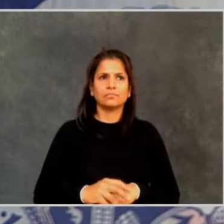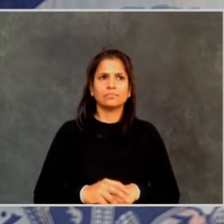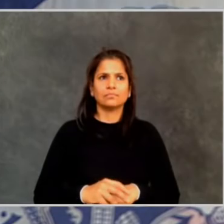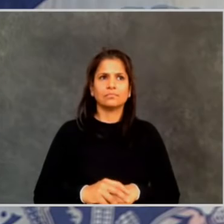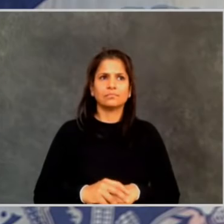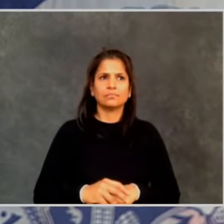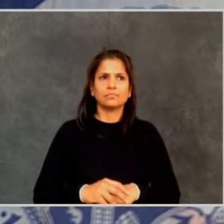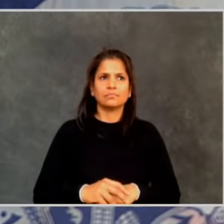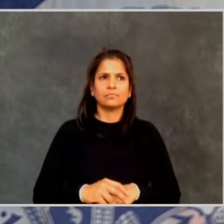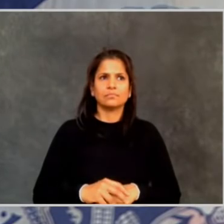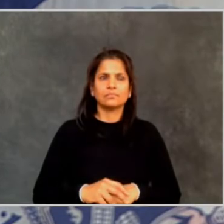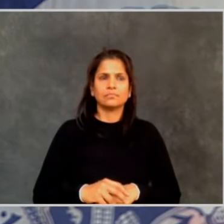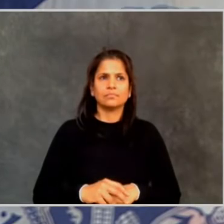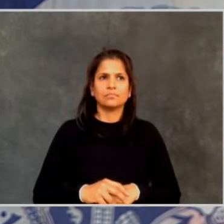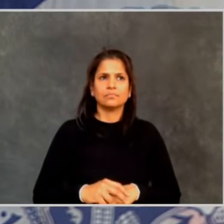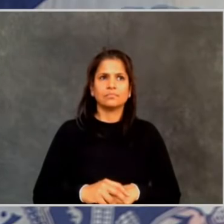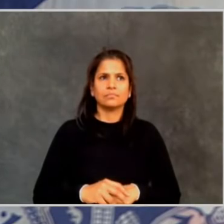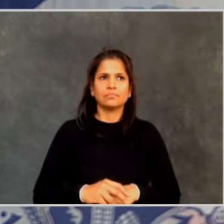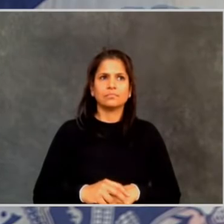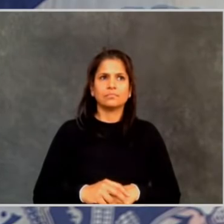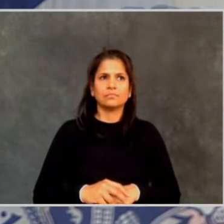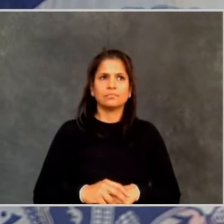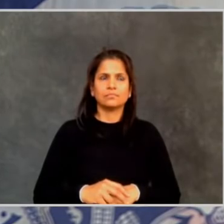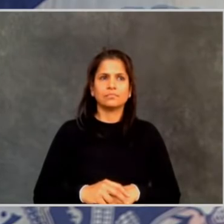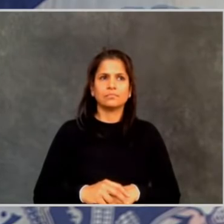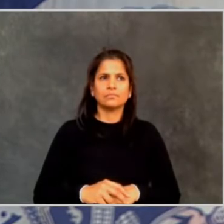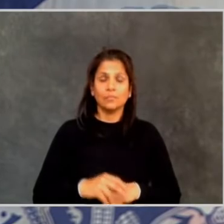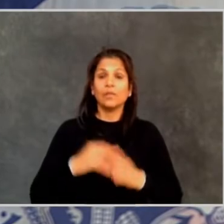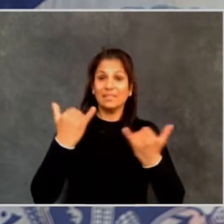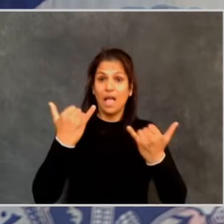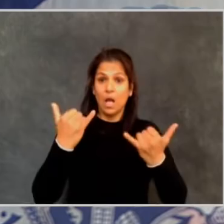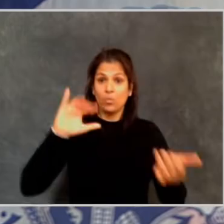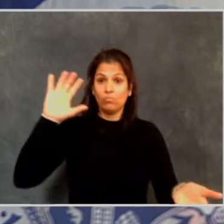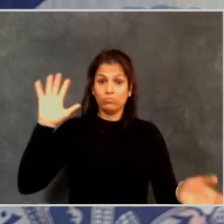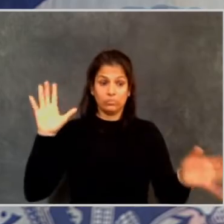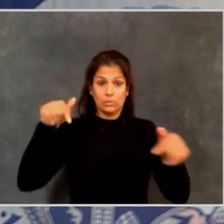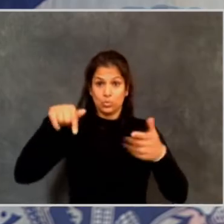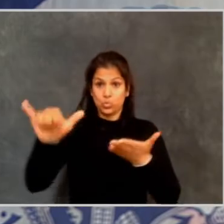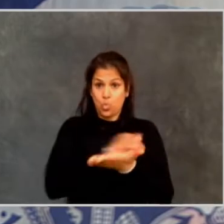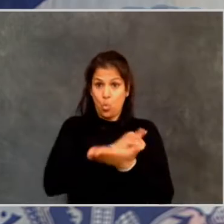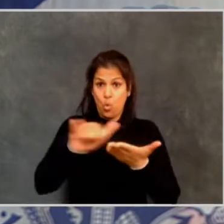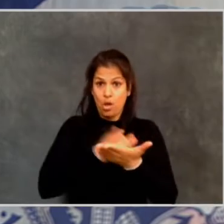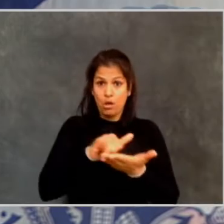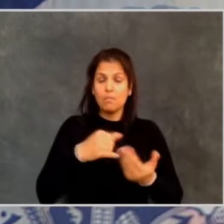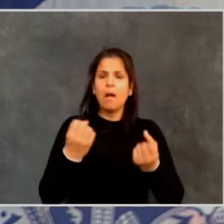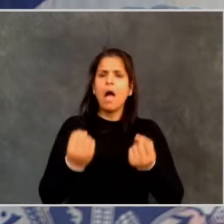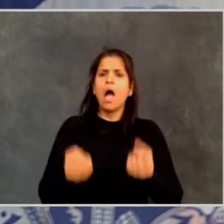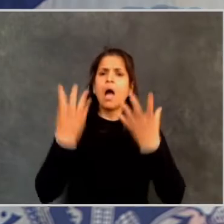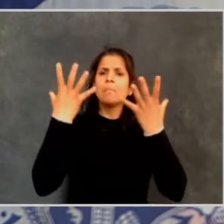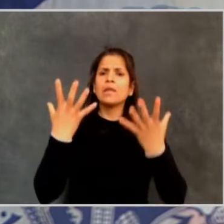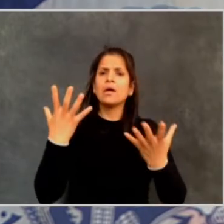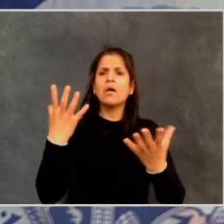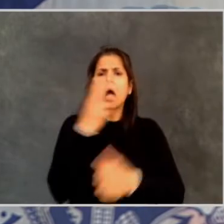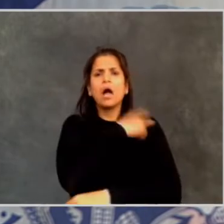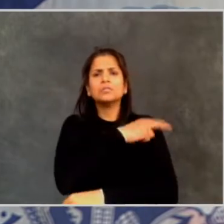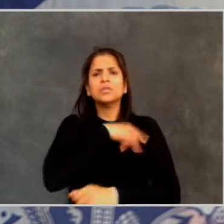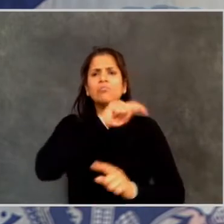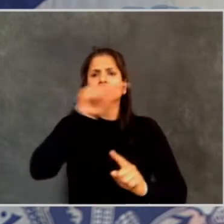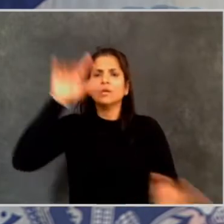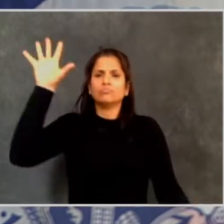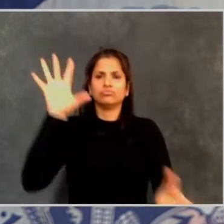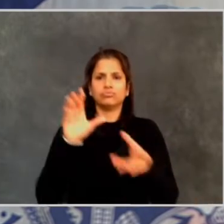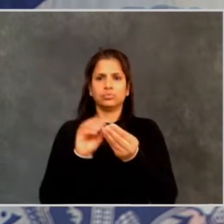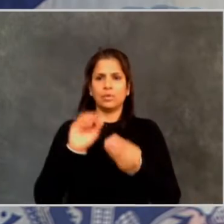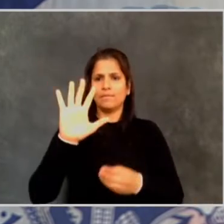to understand the exact usage. That has been deepening. Obviously, the team that Jimmy O'Neill has put